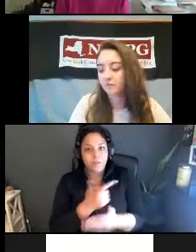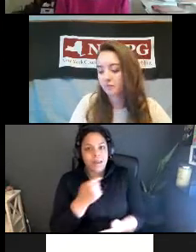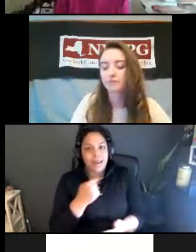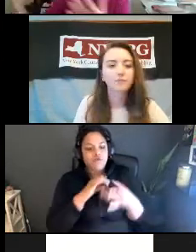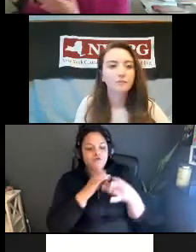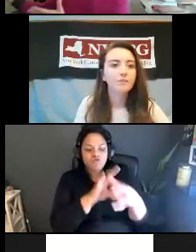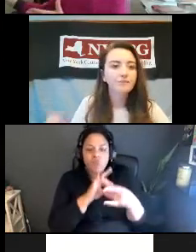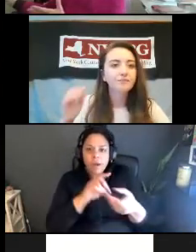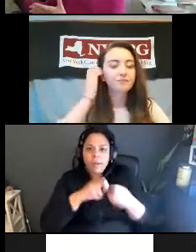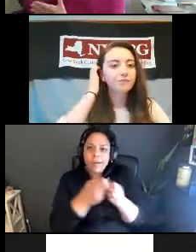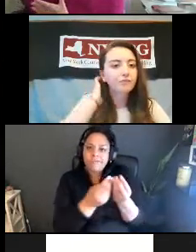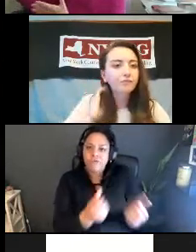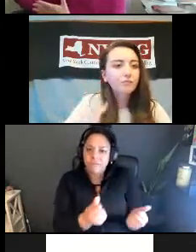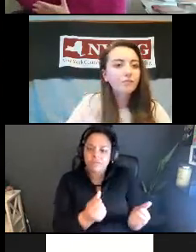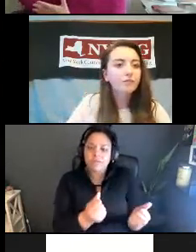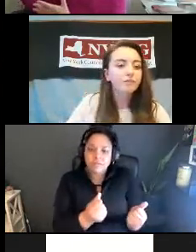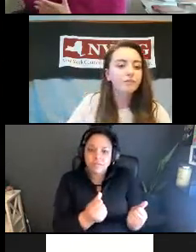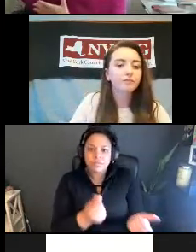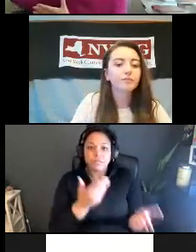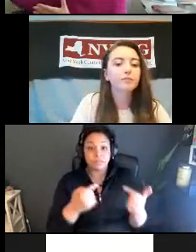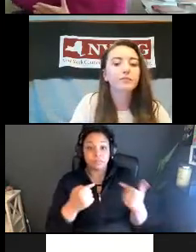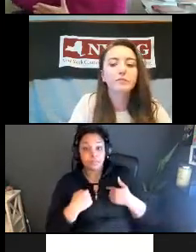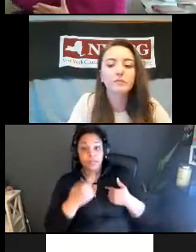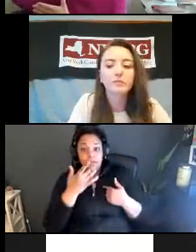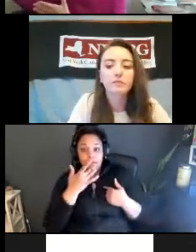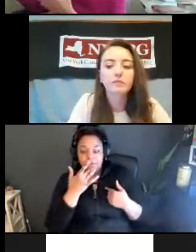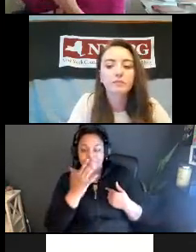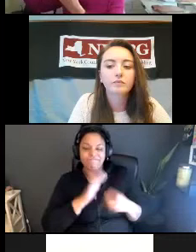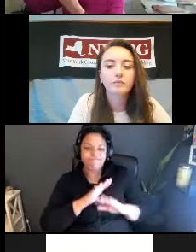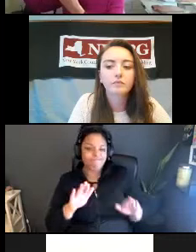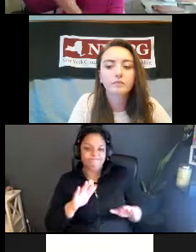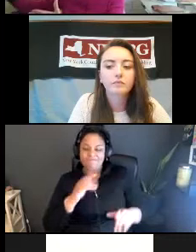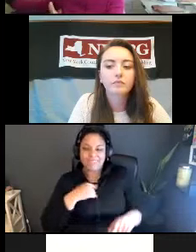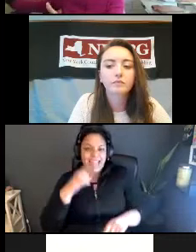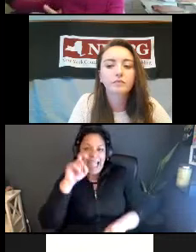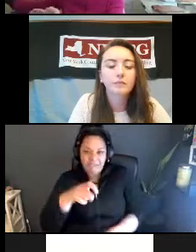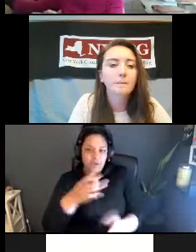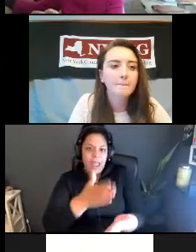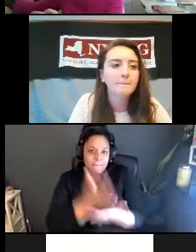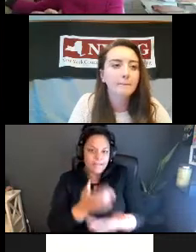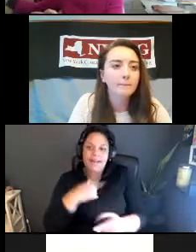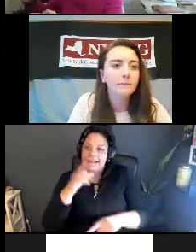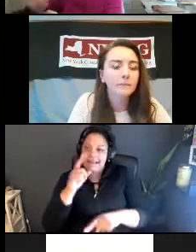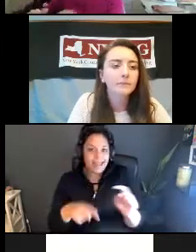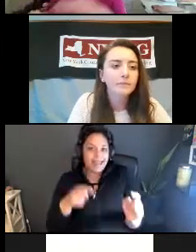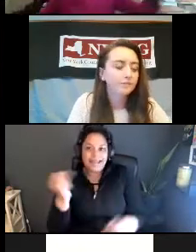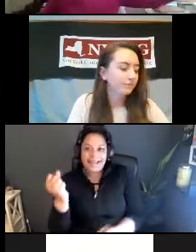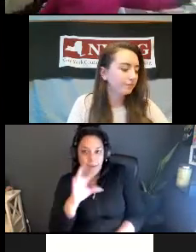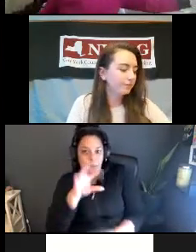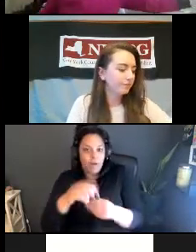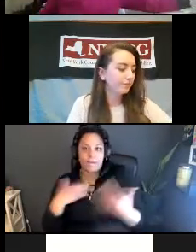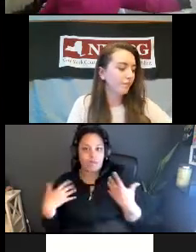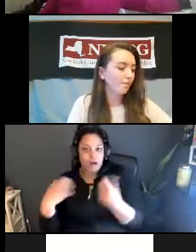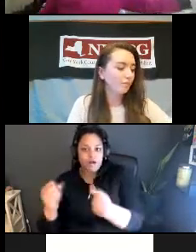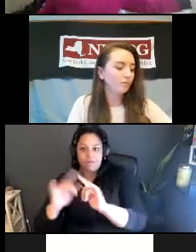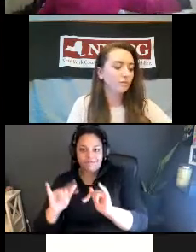solving, and just because I decide it's a real problem for me and I can't gamble as part of my recovery